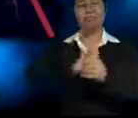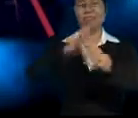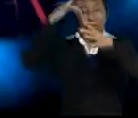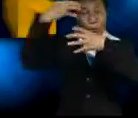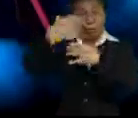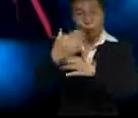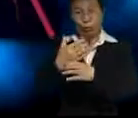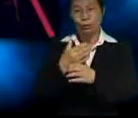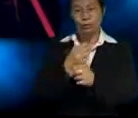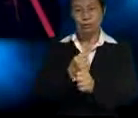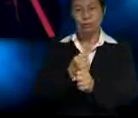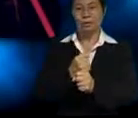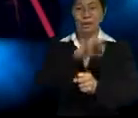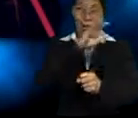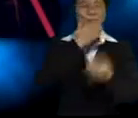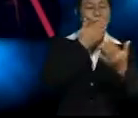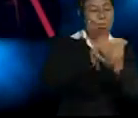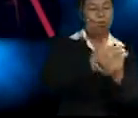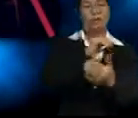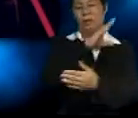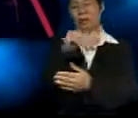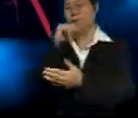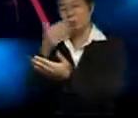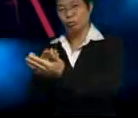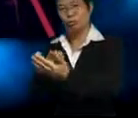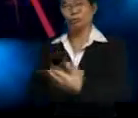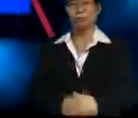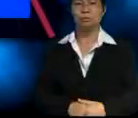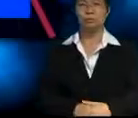Conclusion: advantages and disadvantages.